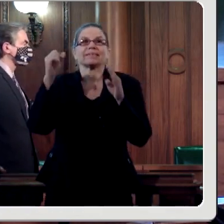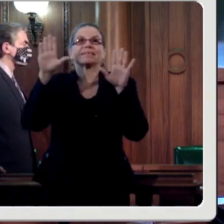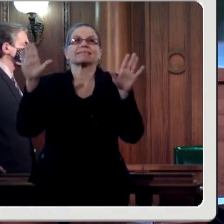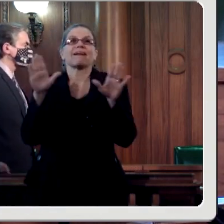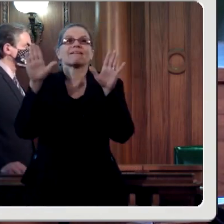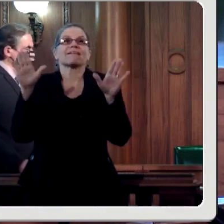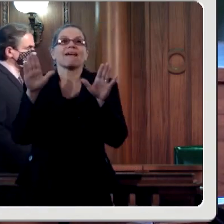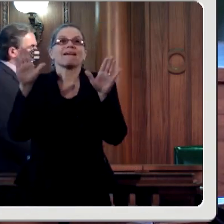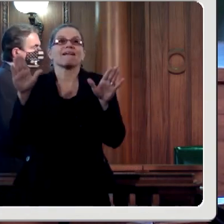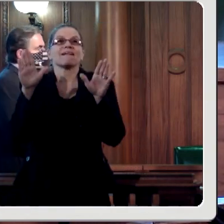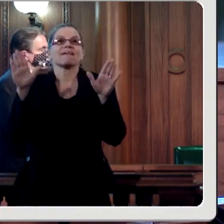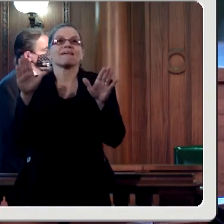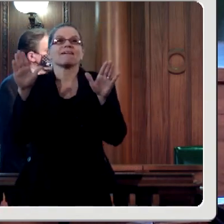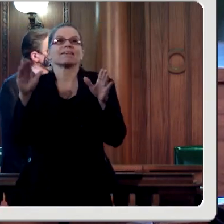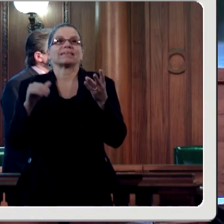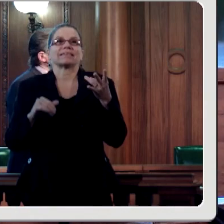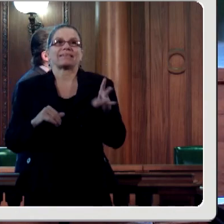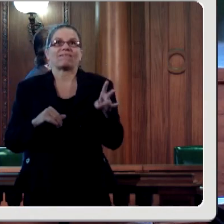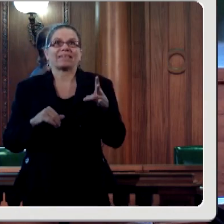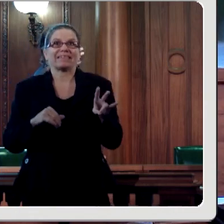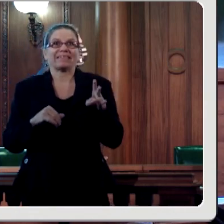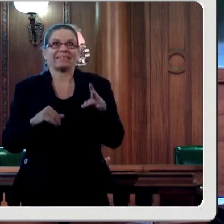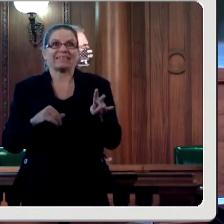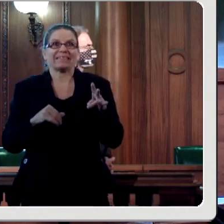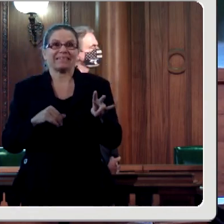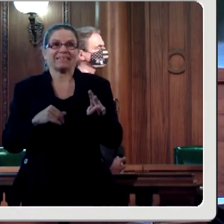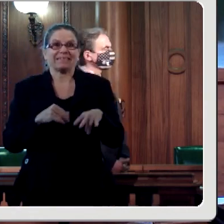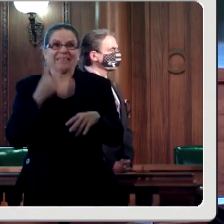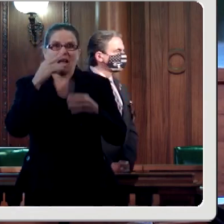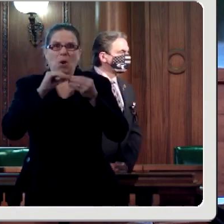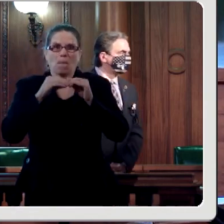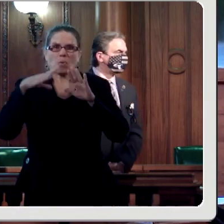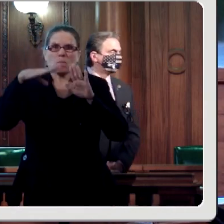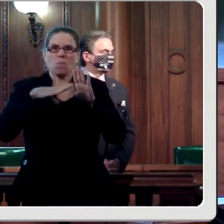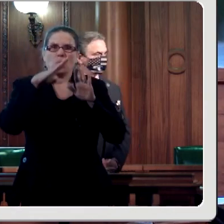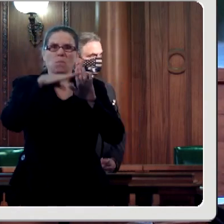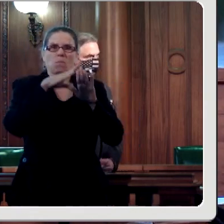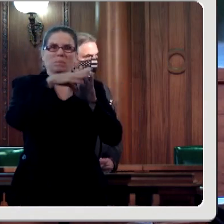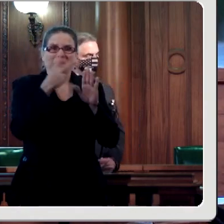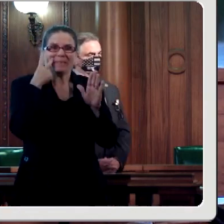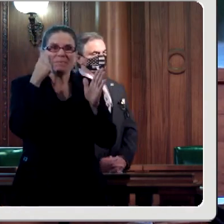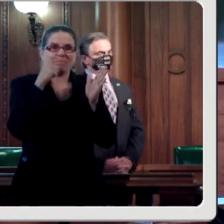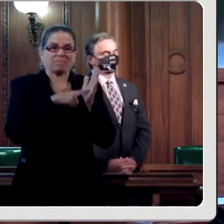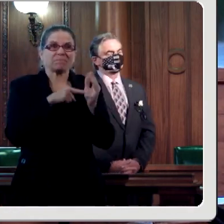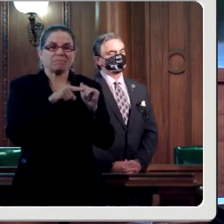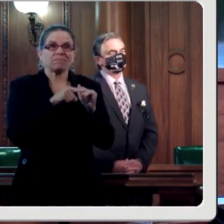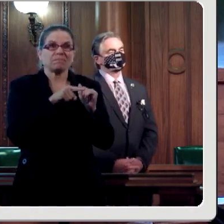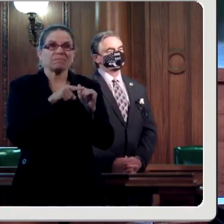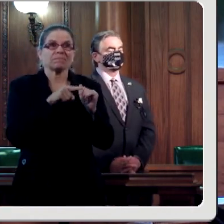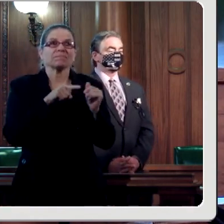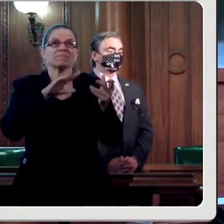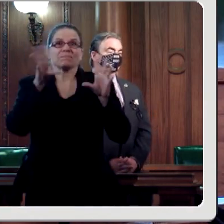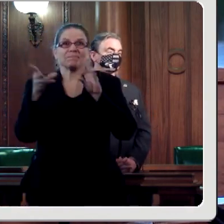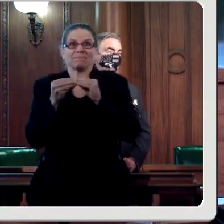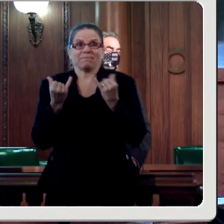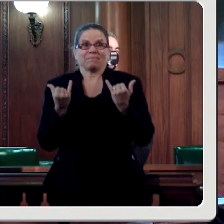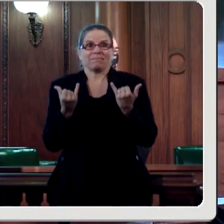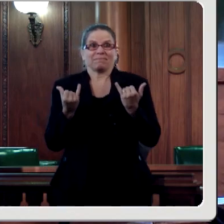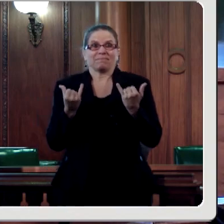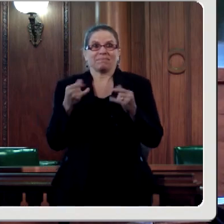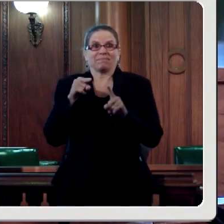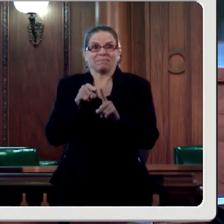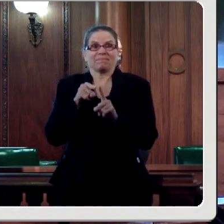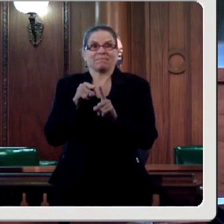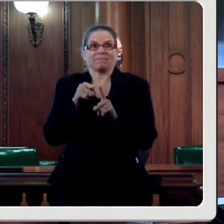October 11th, 17. We have currently 34 cases, less than we did last